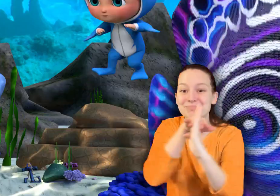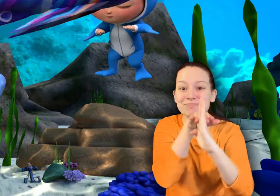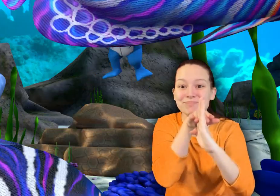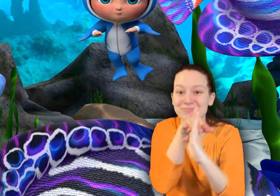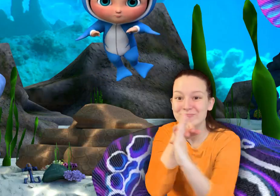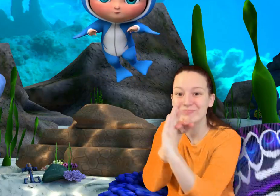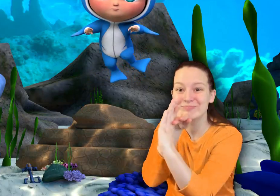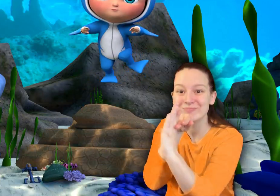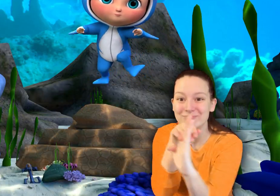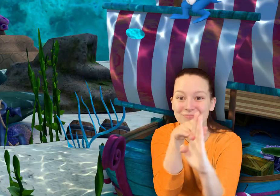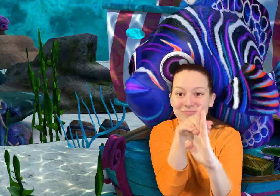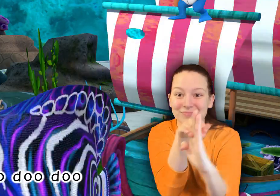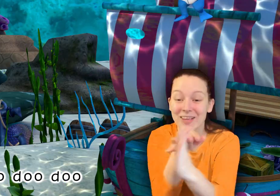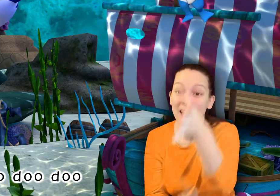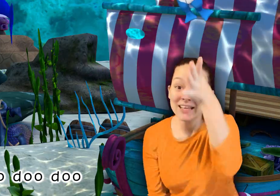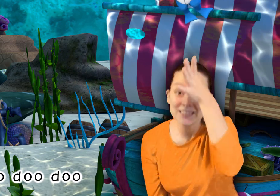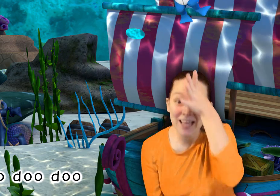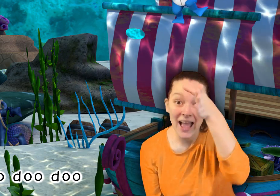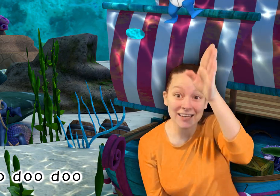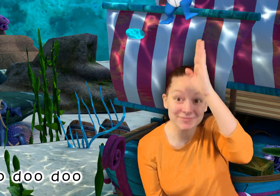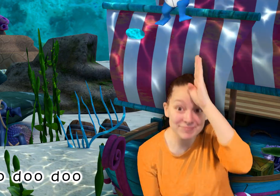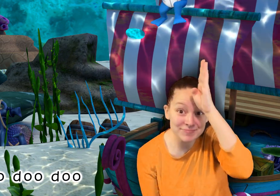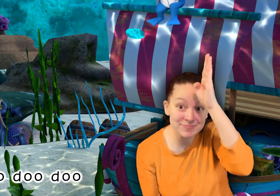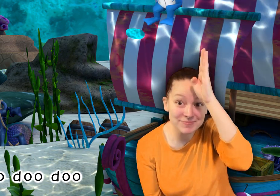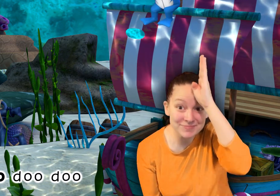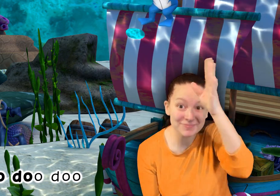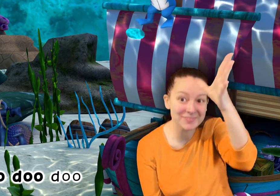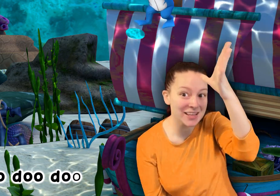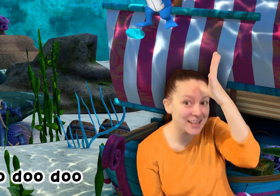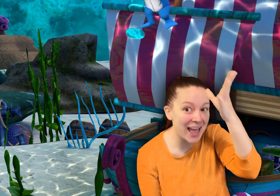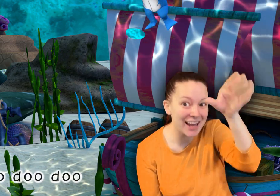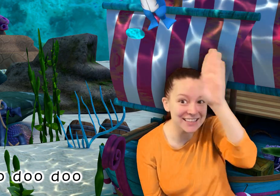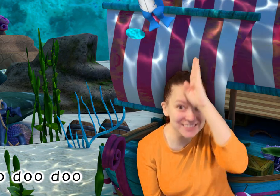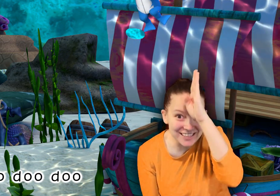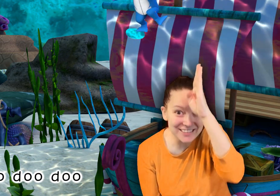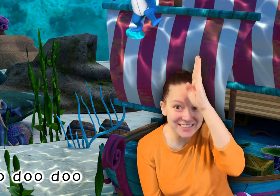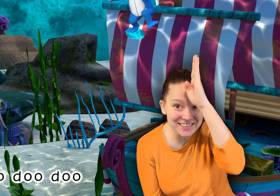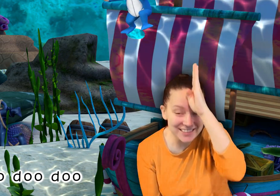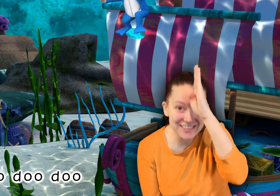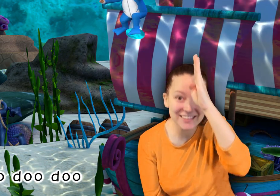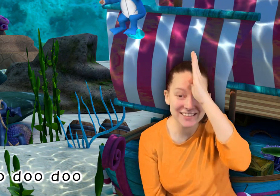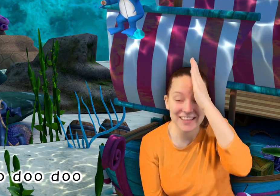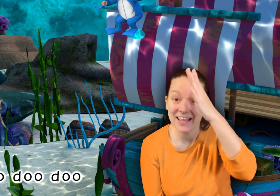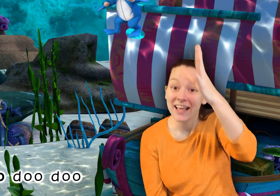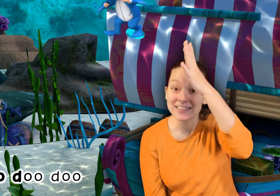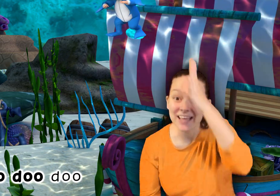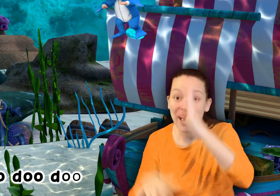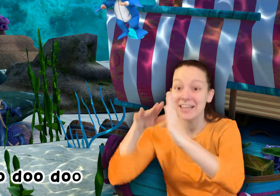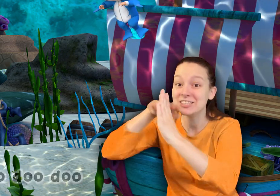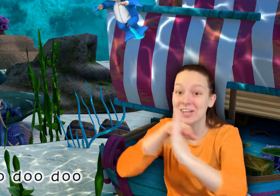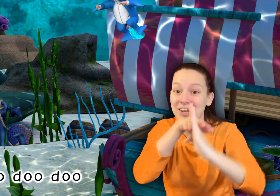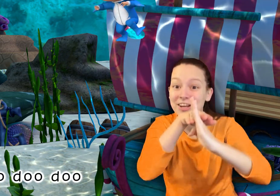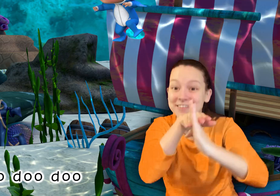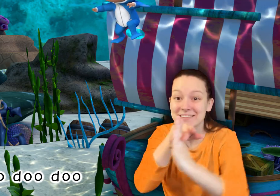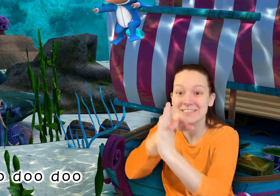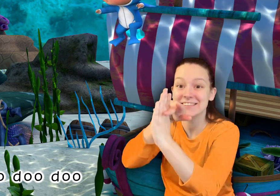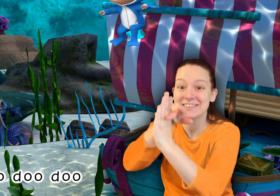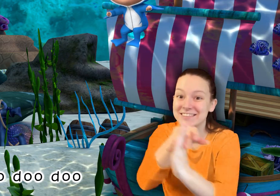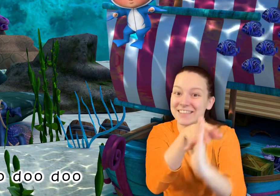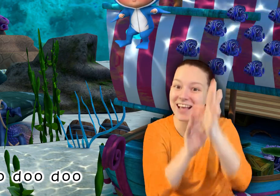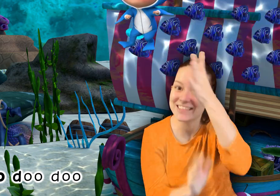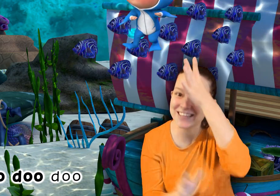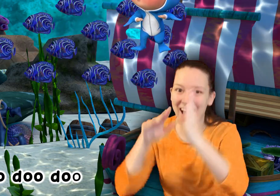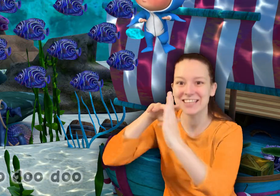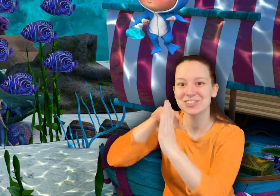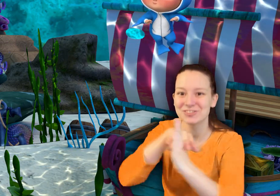doo mommy shark daddy shark doo doo do doo do do daddy shark do doo doo do doo doo doo daddy shark doo